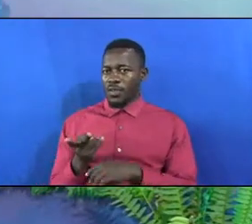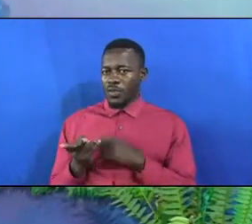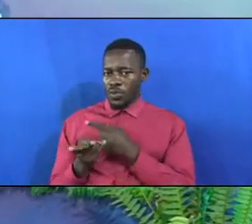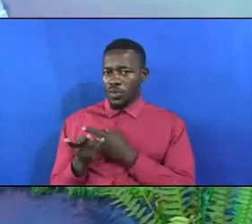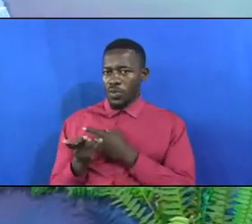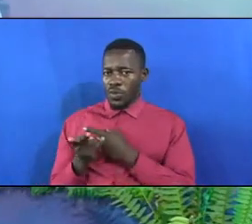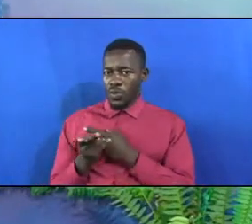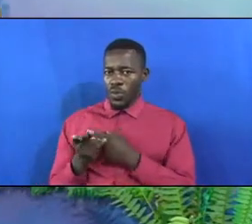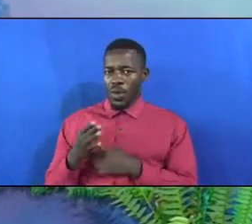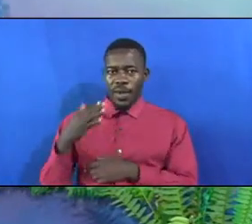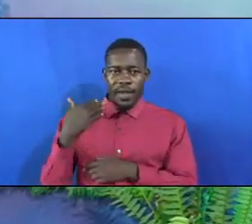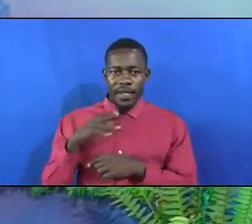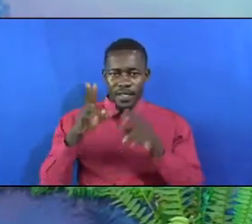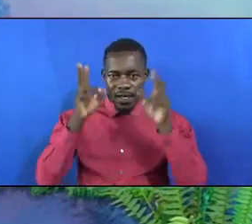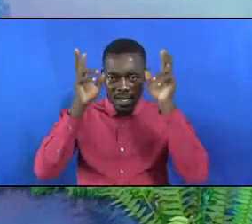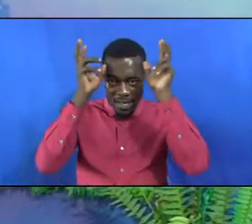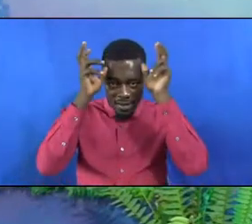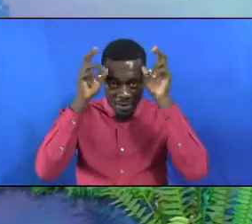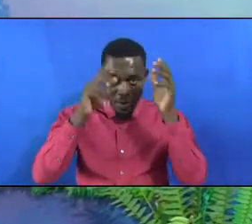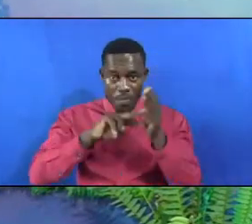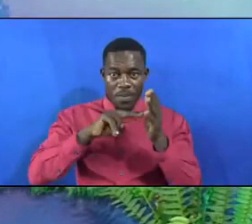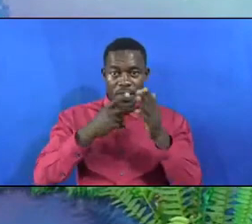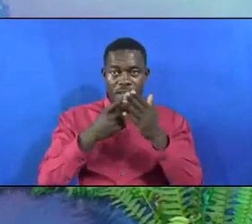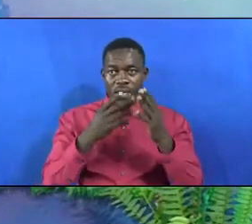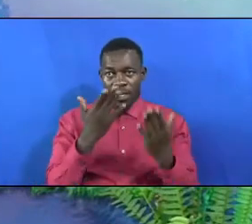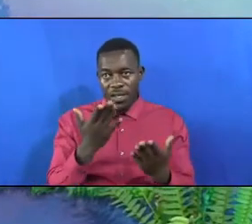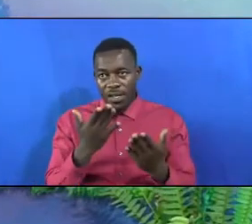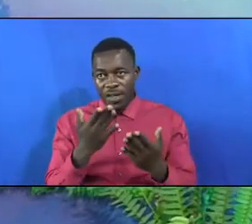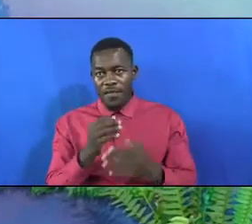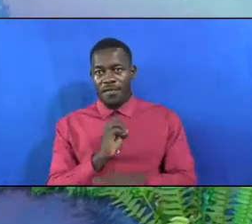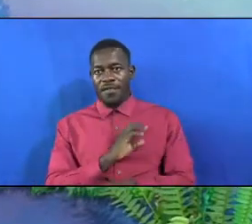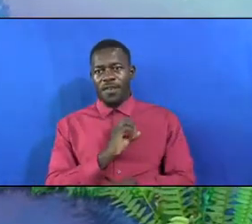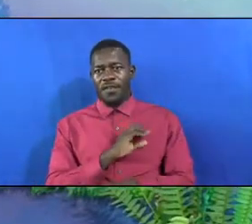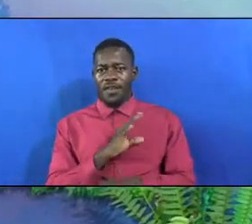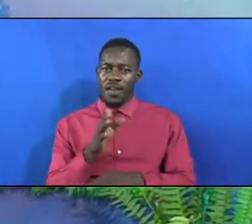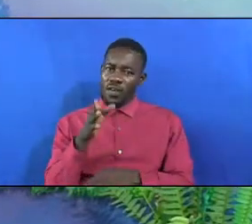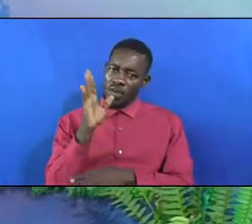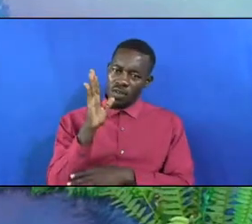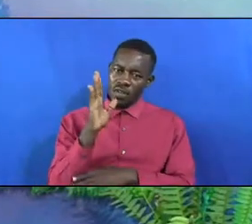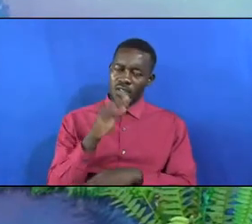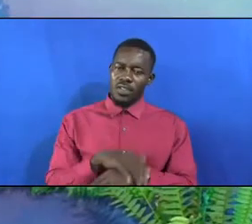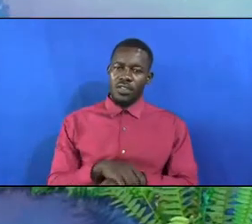it was evil. And so they had to hate evil. And that is how